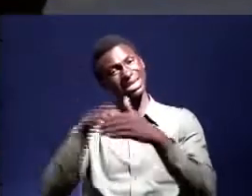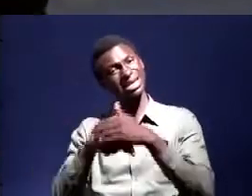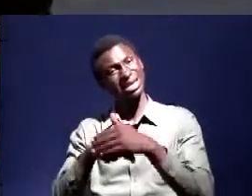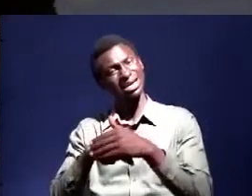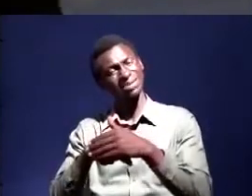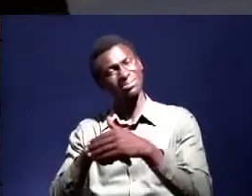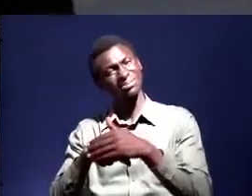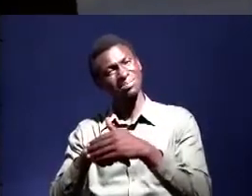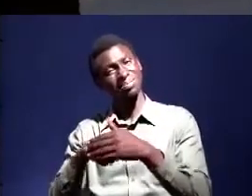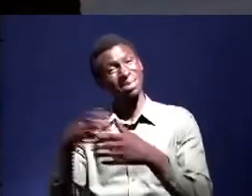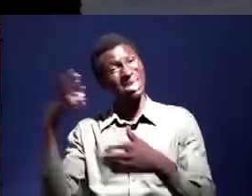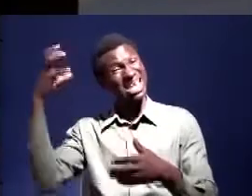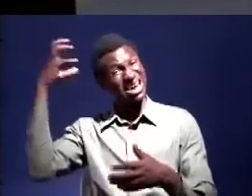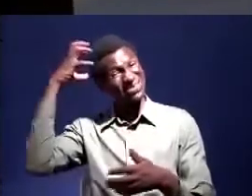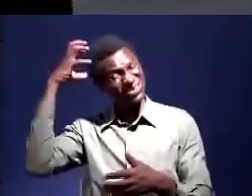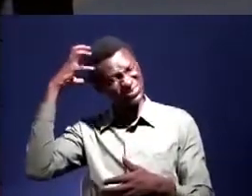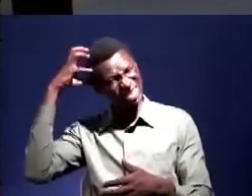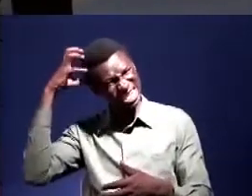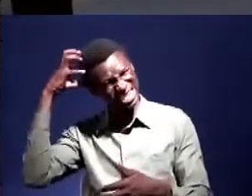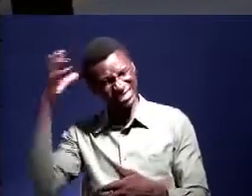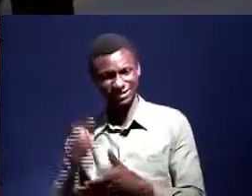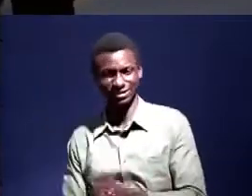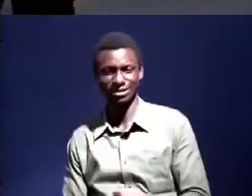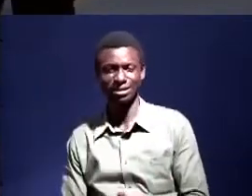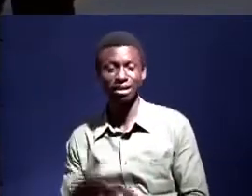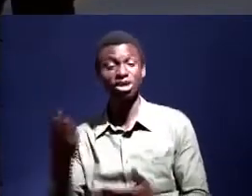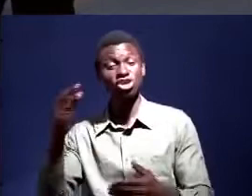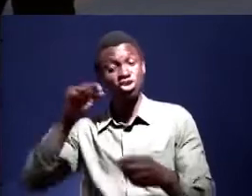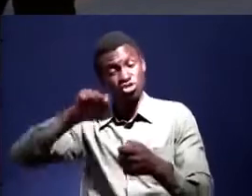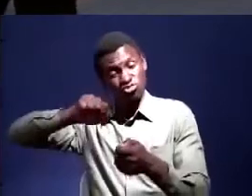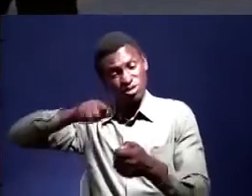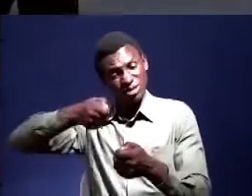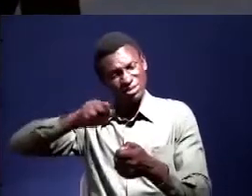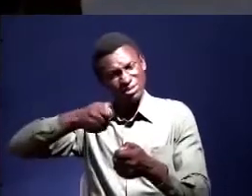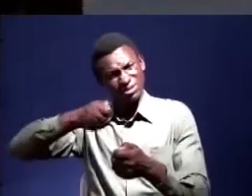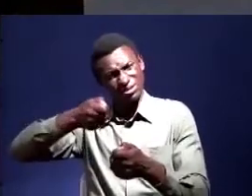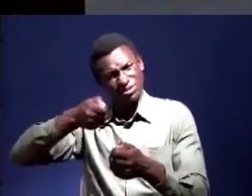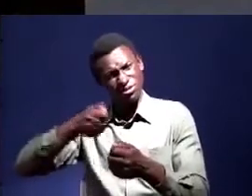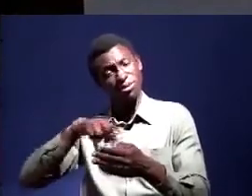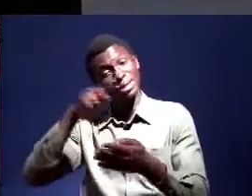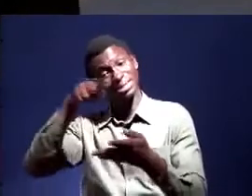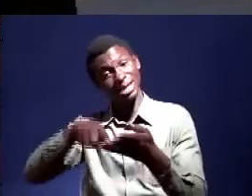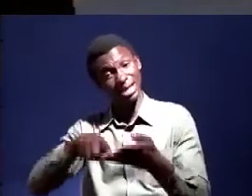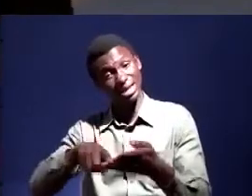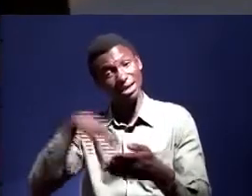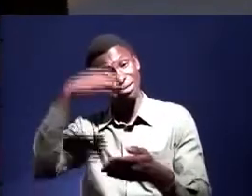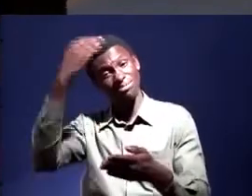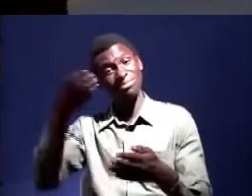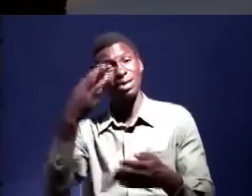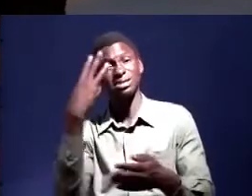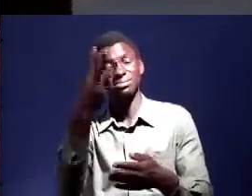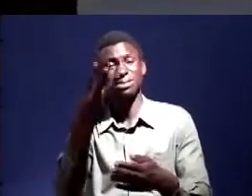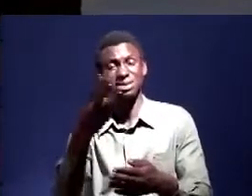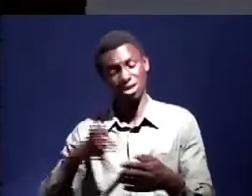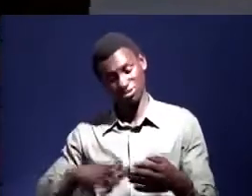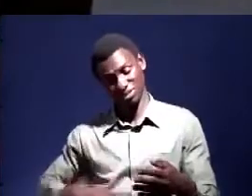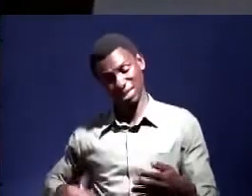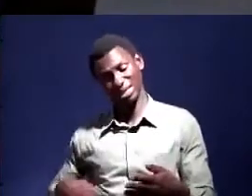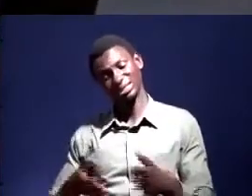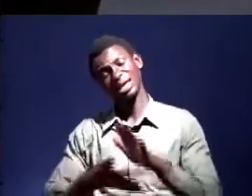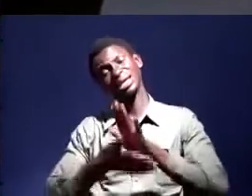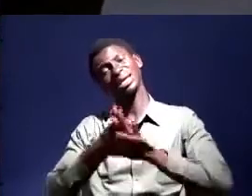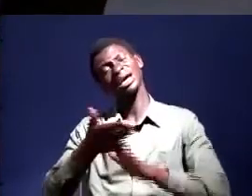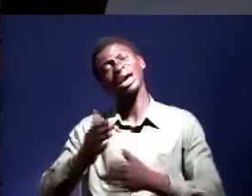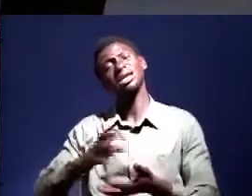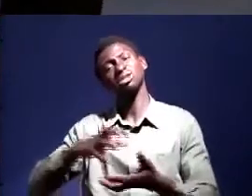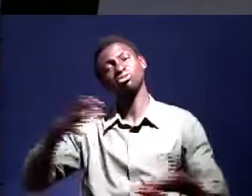Wa shone tena. But a few months later, the cancer began growing. Saratani ikaanza kukua tena. They cut the skull again.